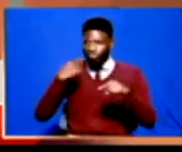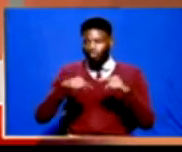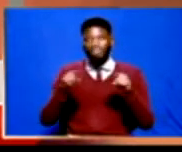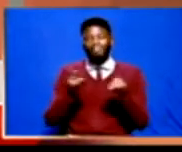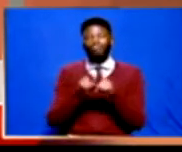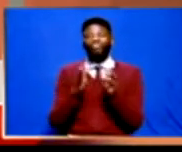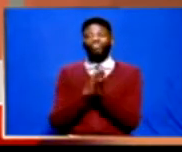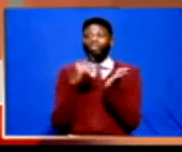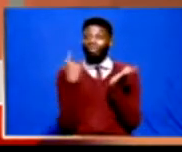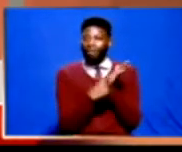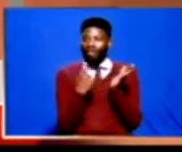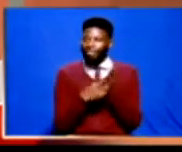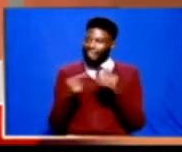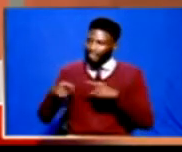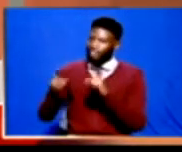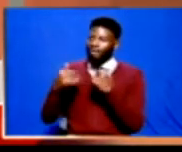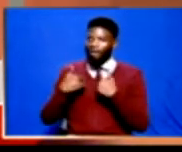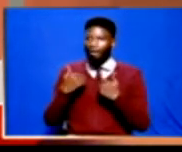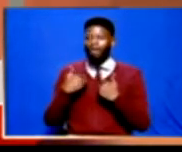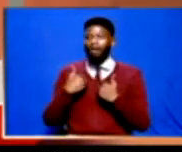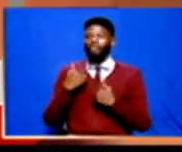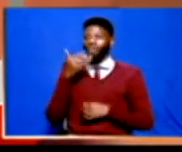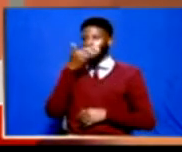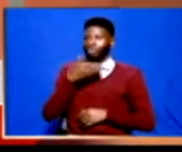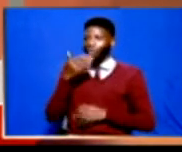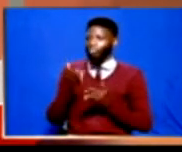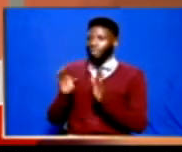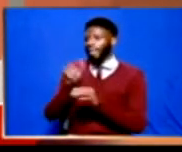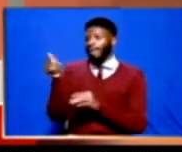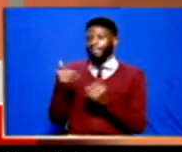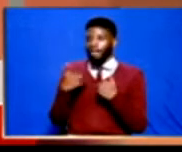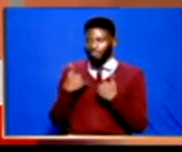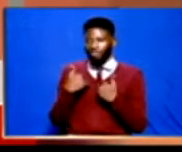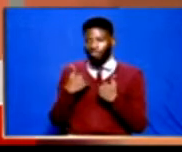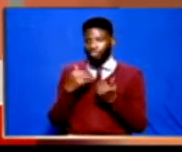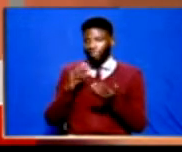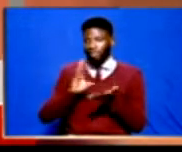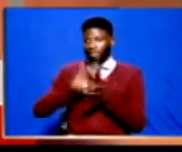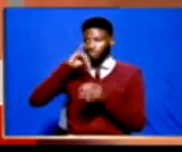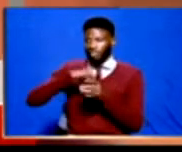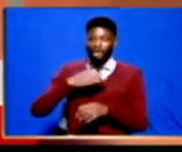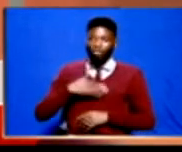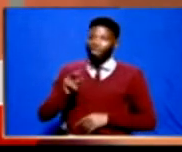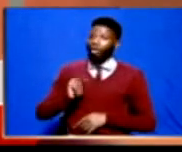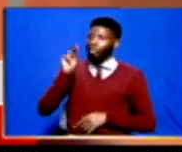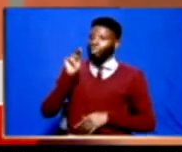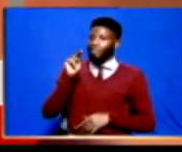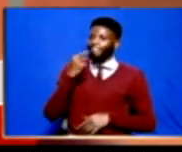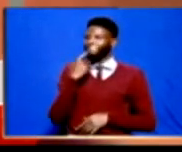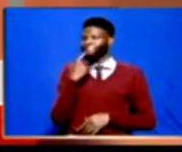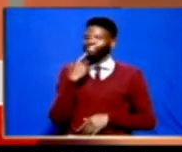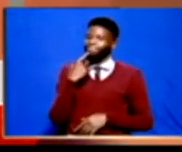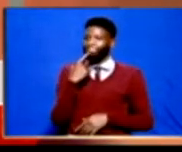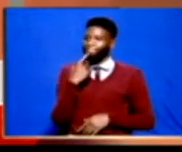an exit route for its oil. So the viability of some of the investments we are making at the north came into question. But